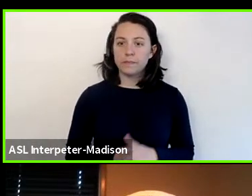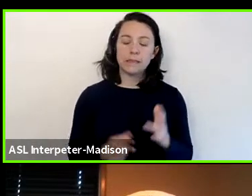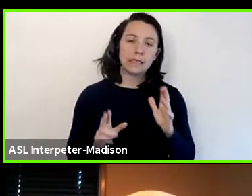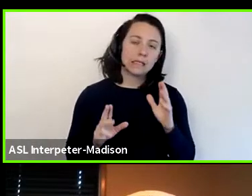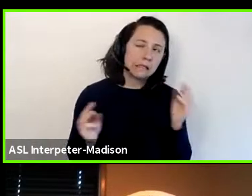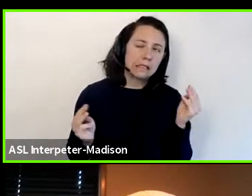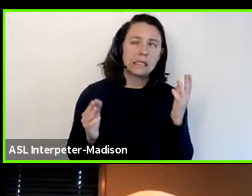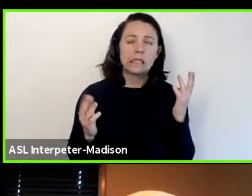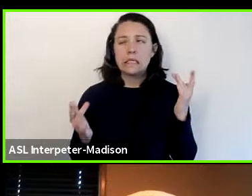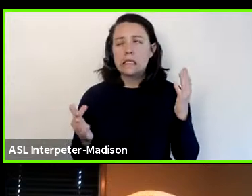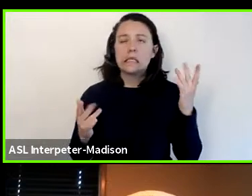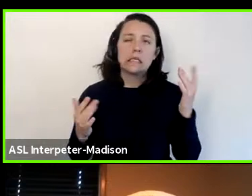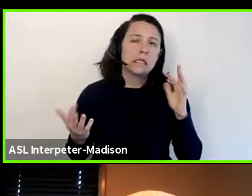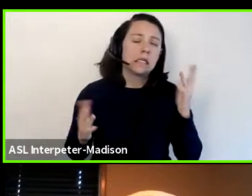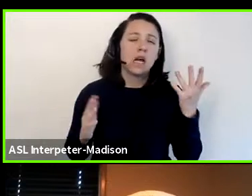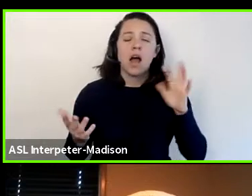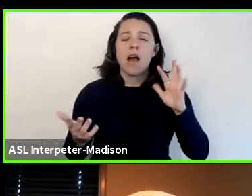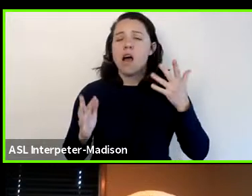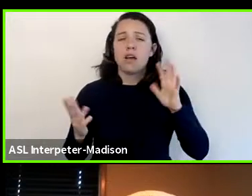Aside from that, I think